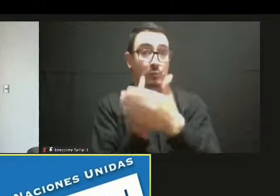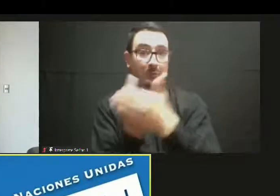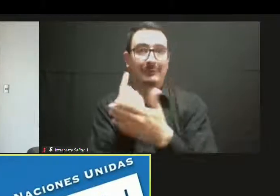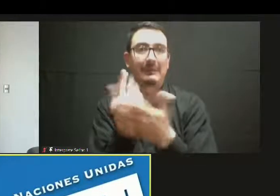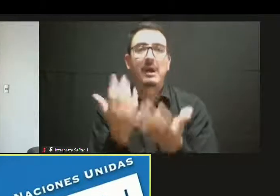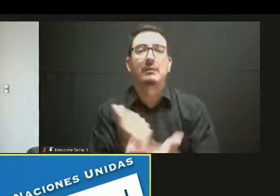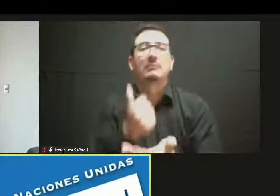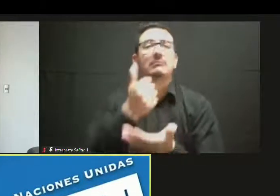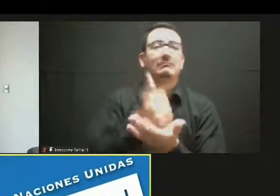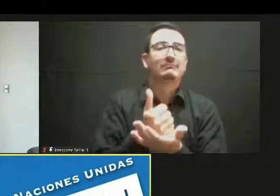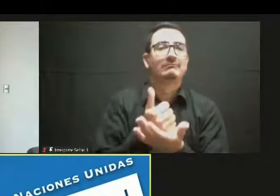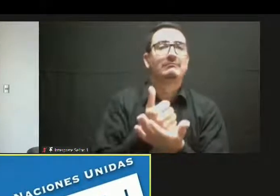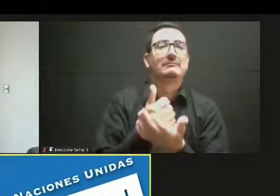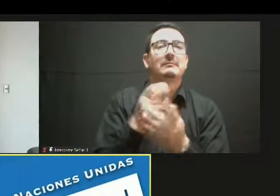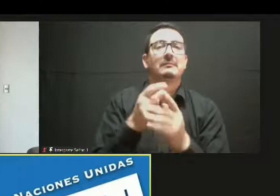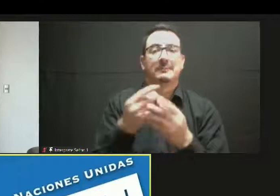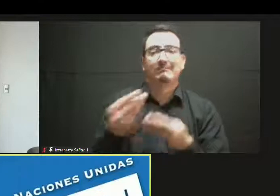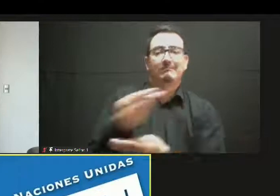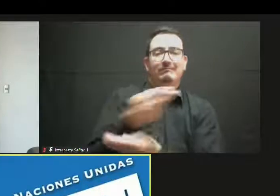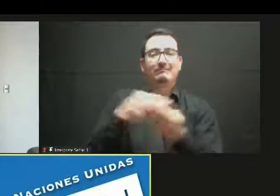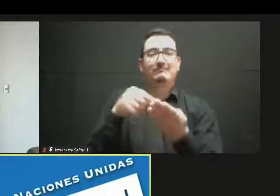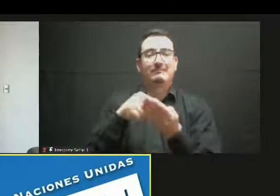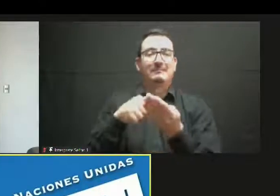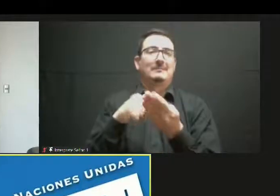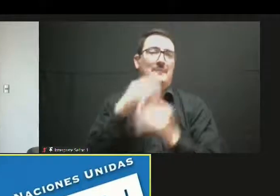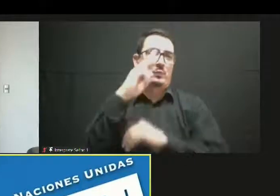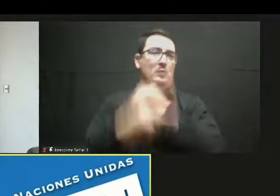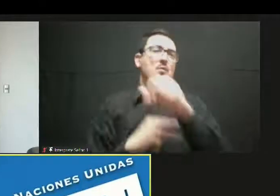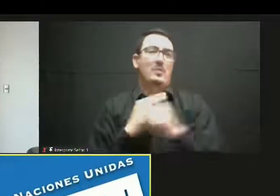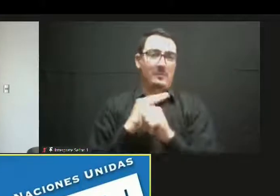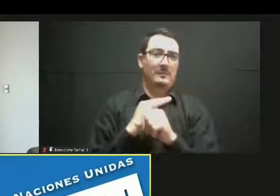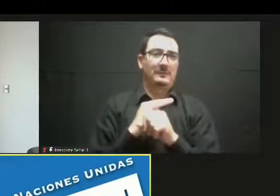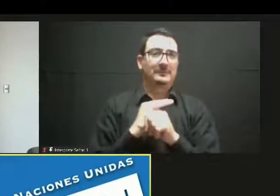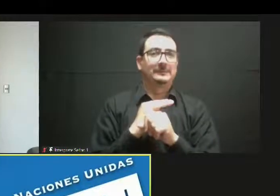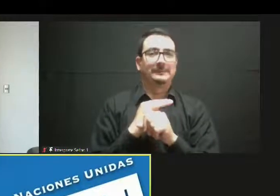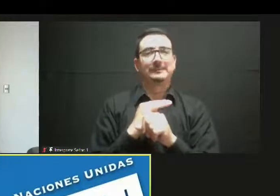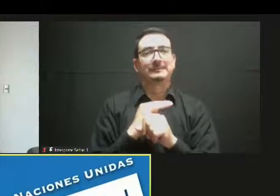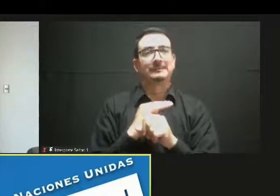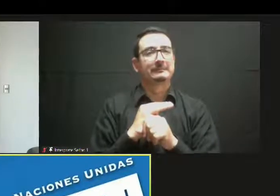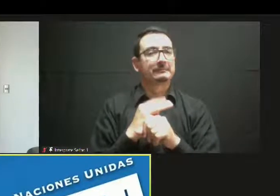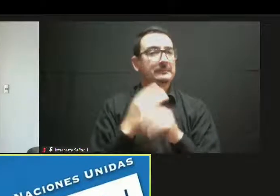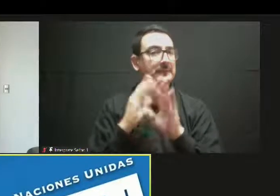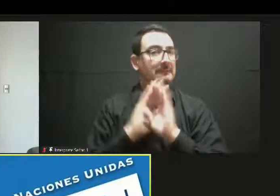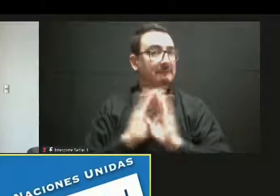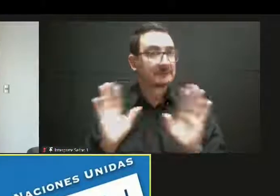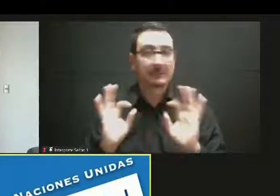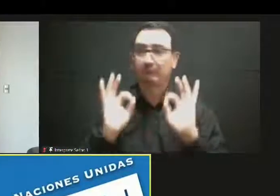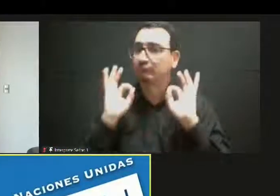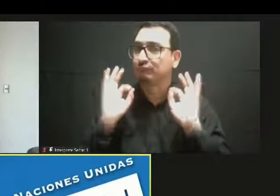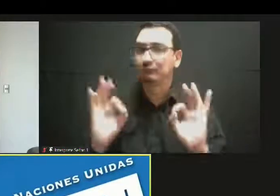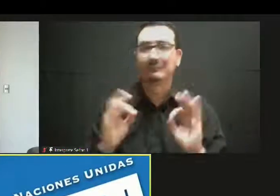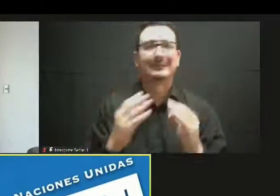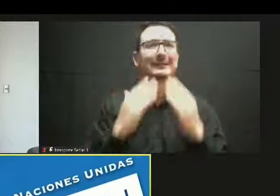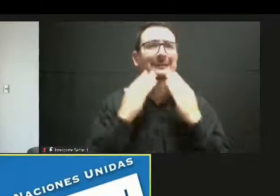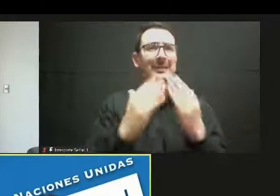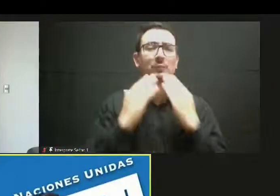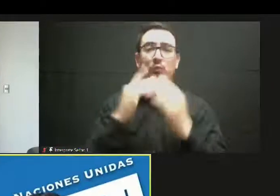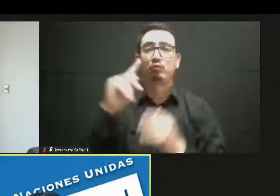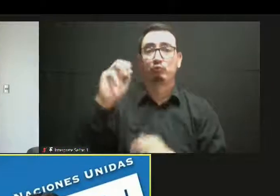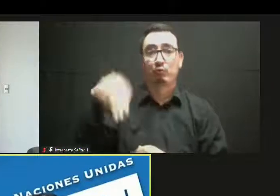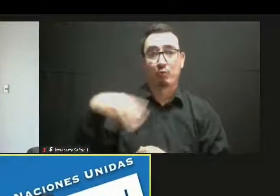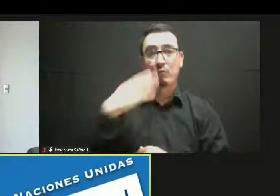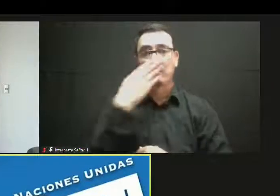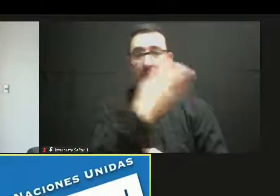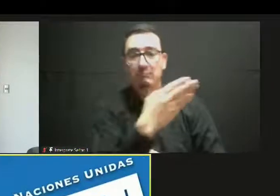remarks. Again, I would like to thank Tom, the participants, and also those that have made the opening remarks of